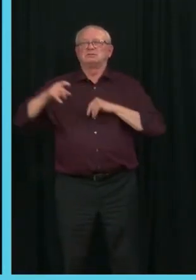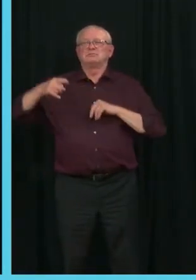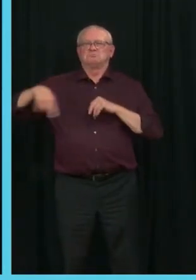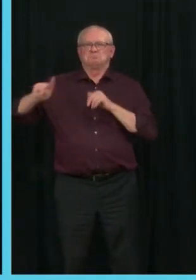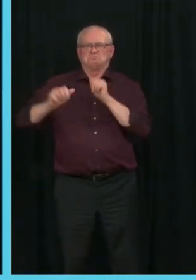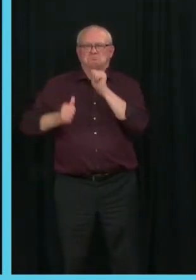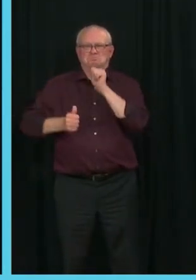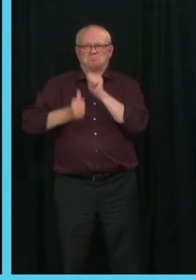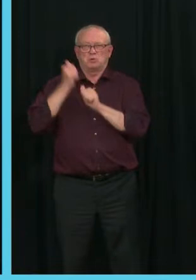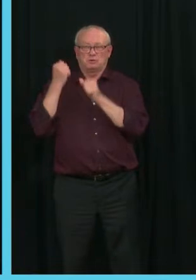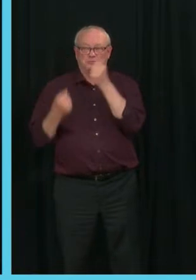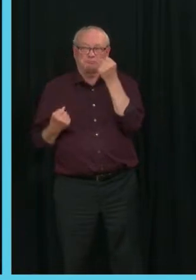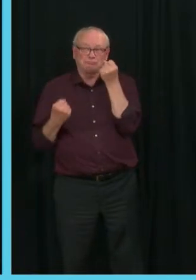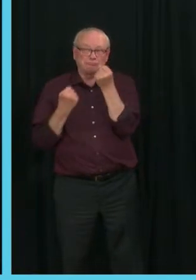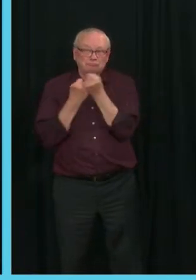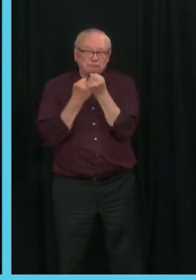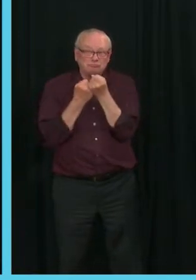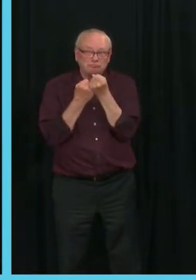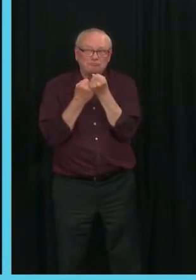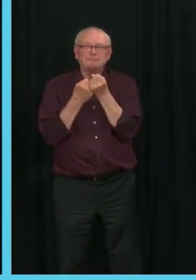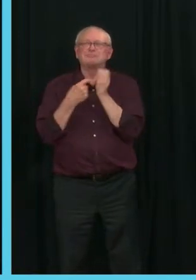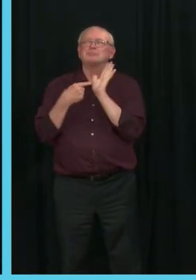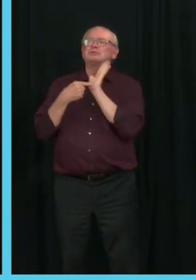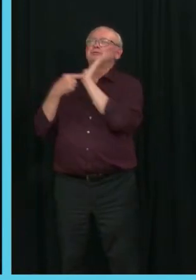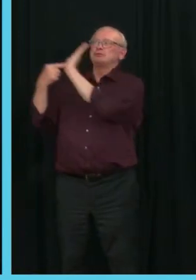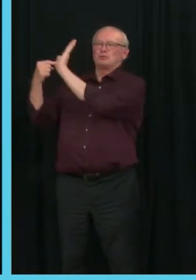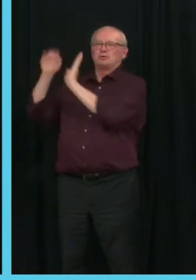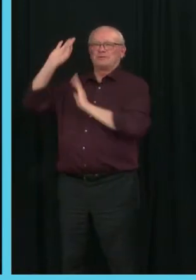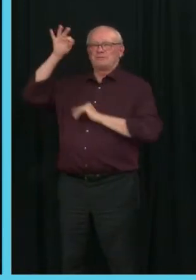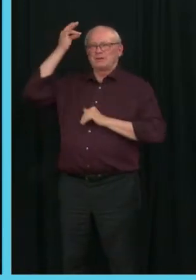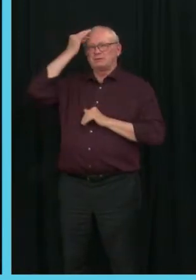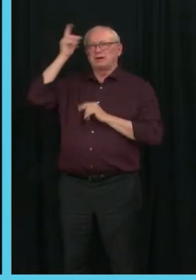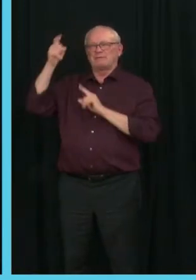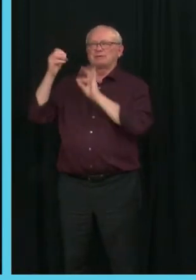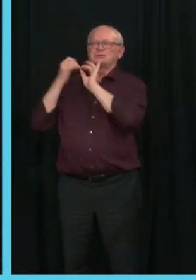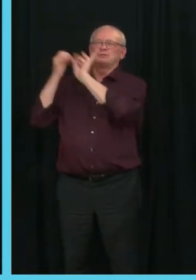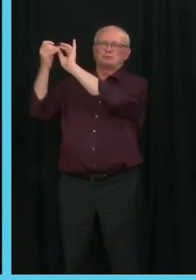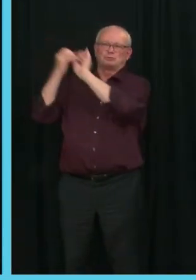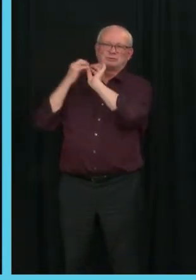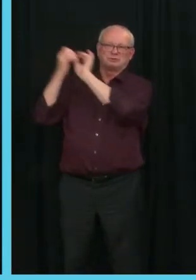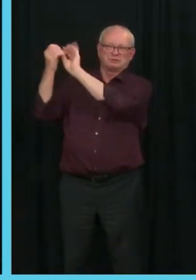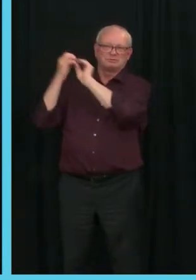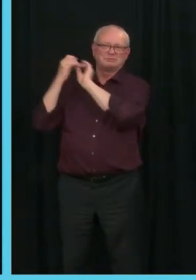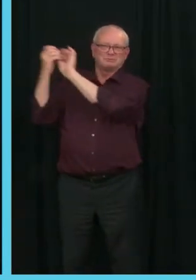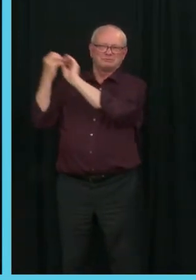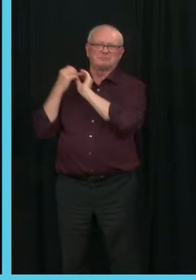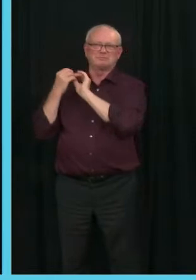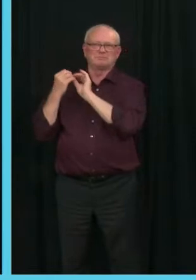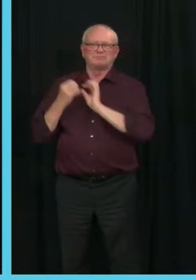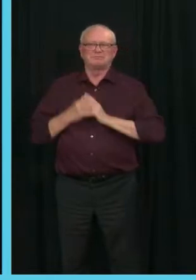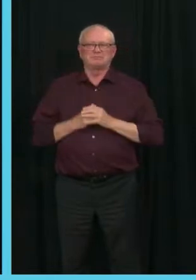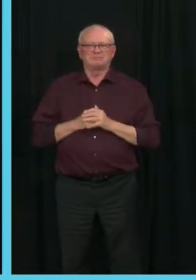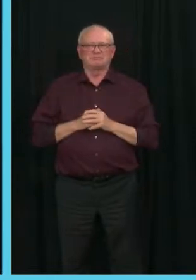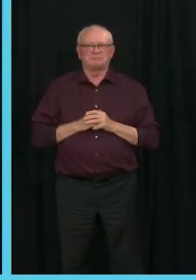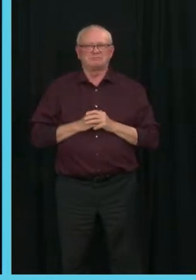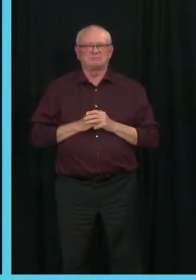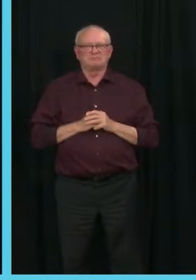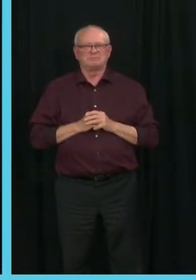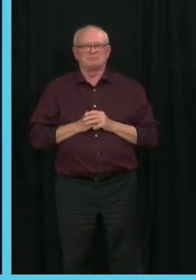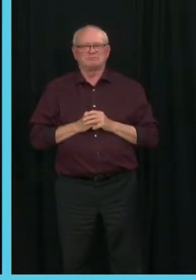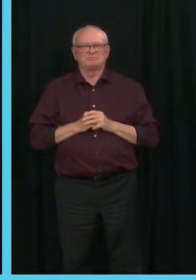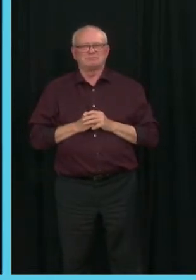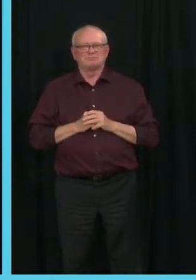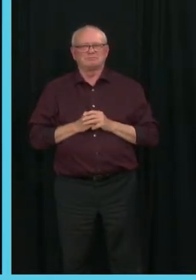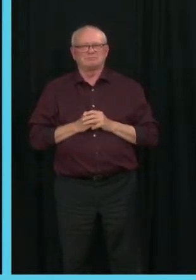government has a binding obligation to negotiate that amendment with the province in good faith. So that's the